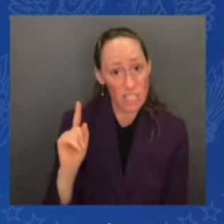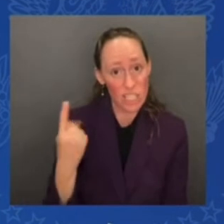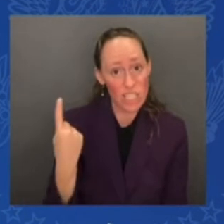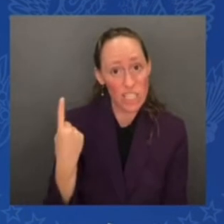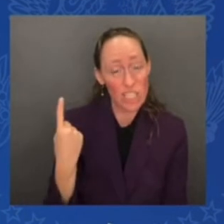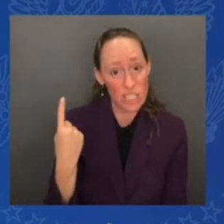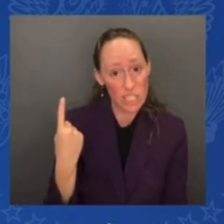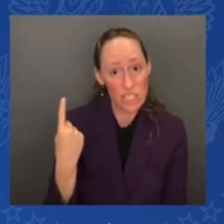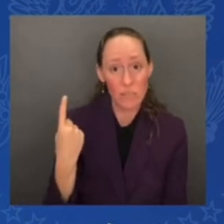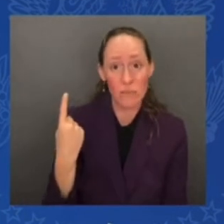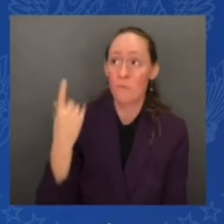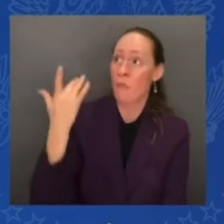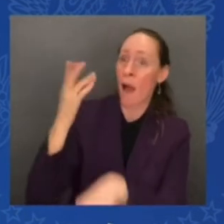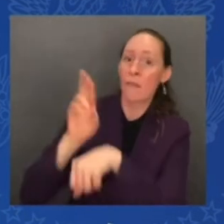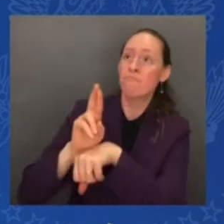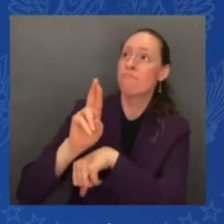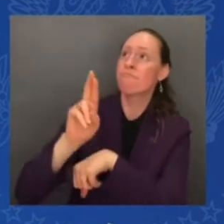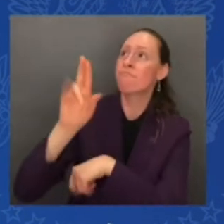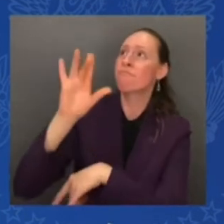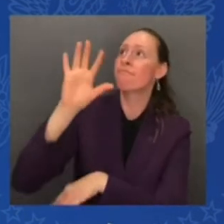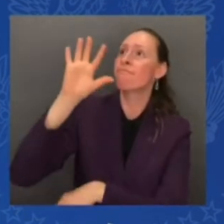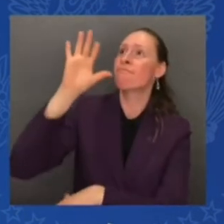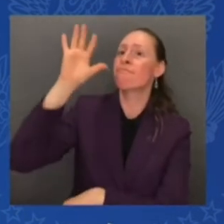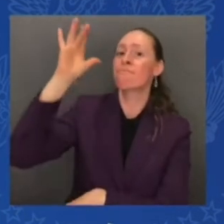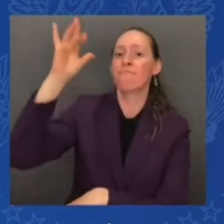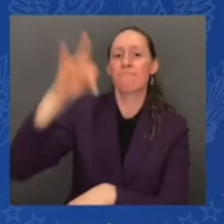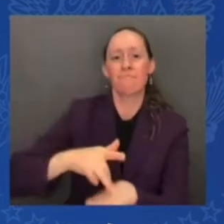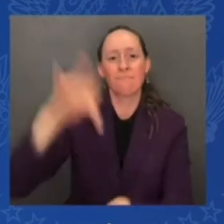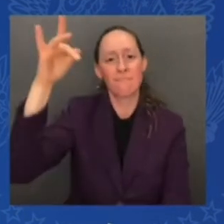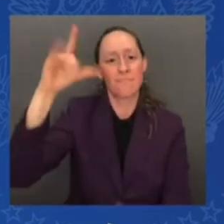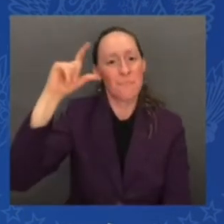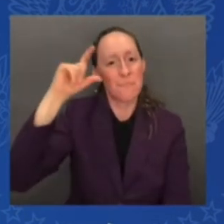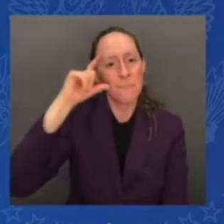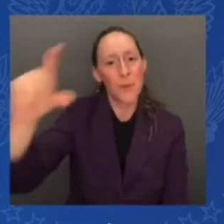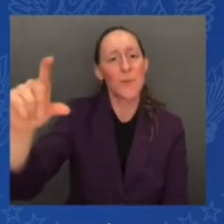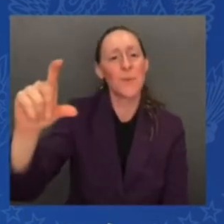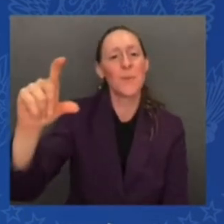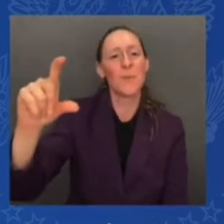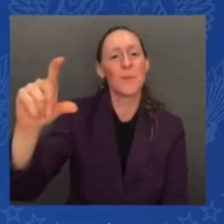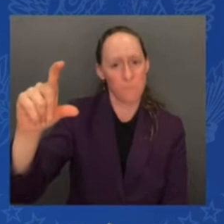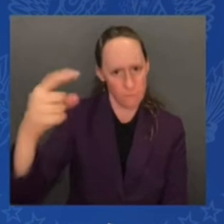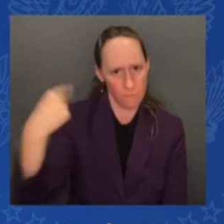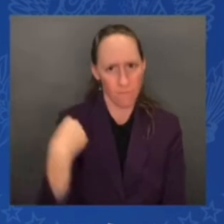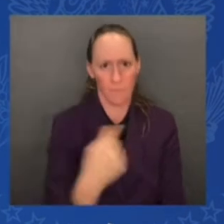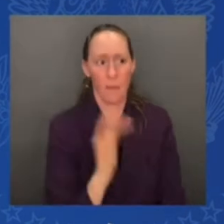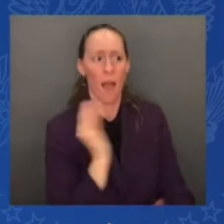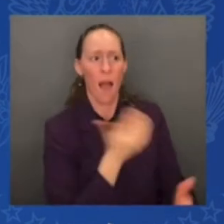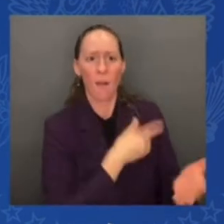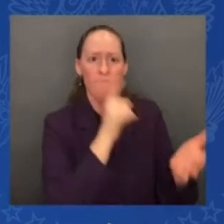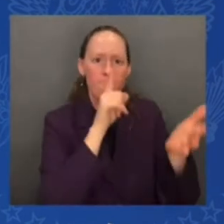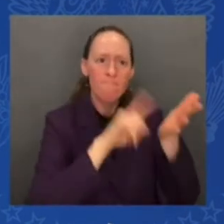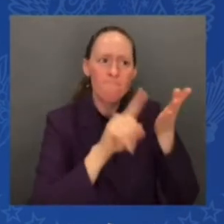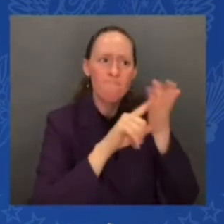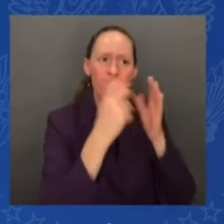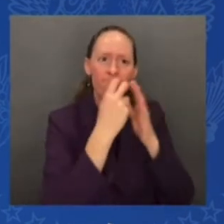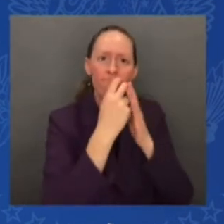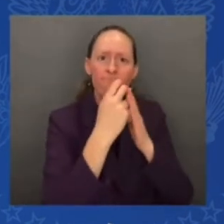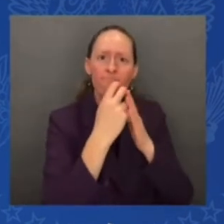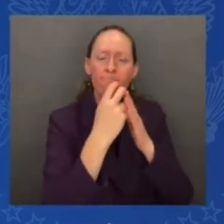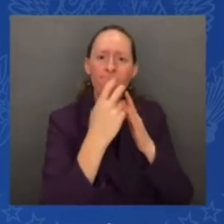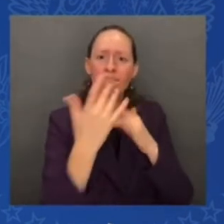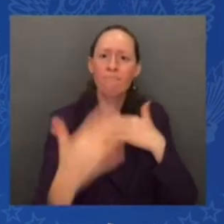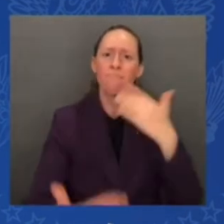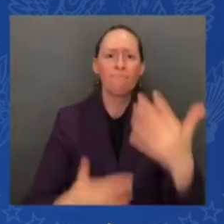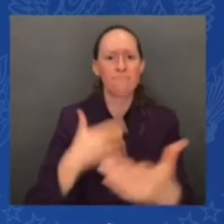over time, we went from producing nearly 40% of those chips, the world's chips, down to 10%. That's why